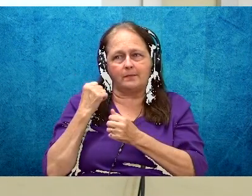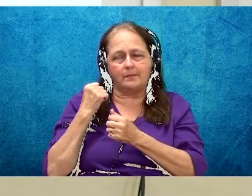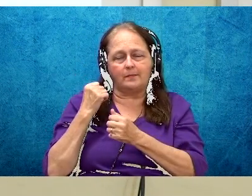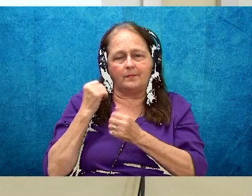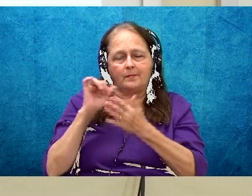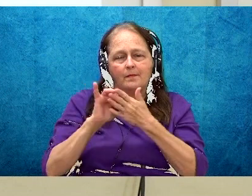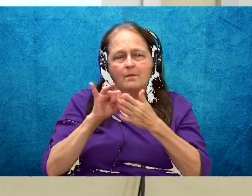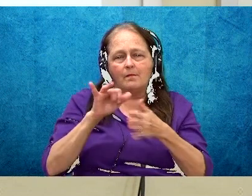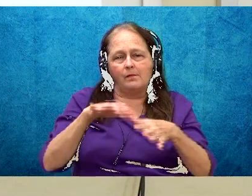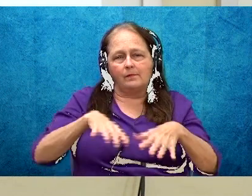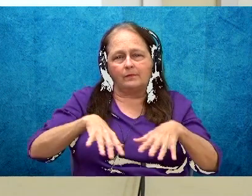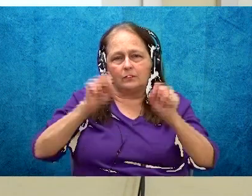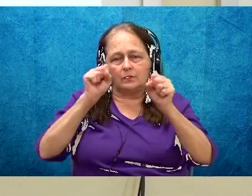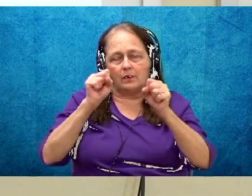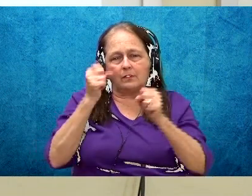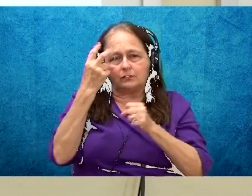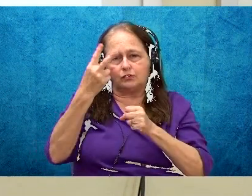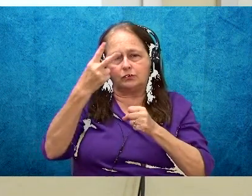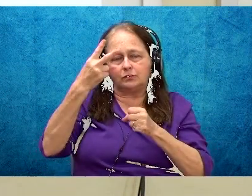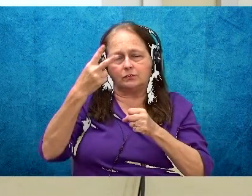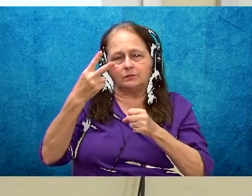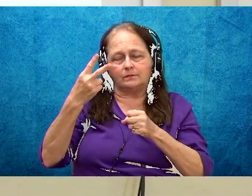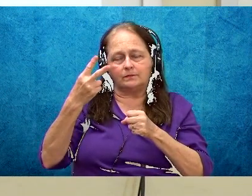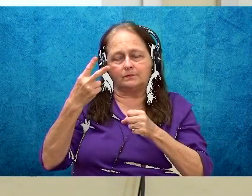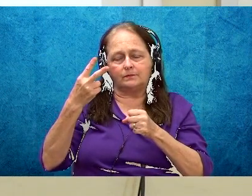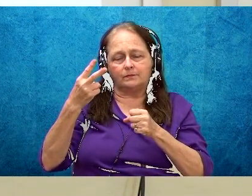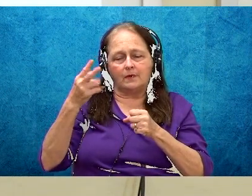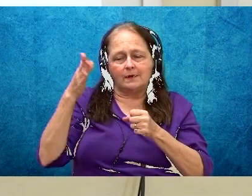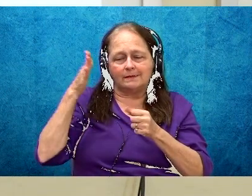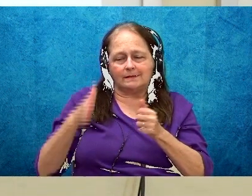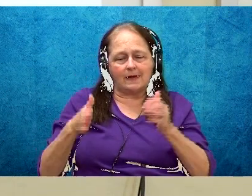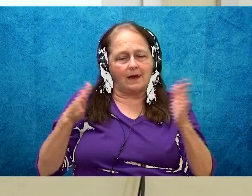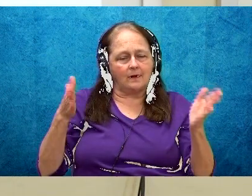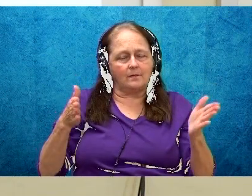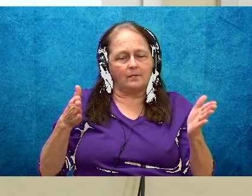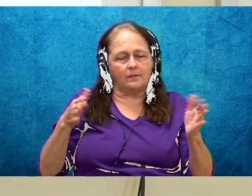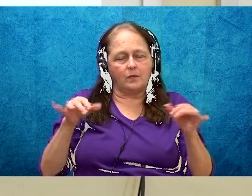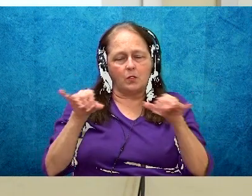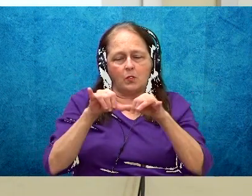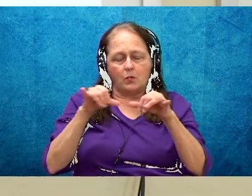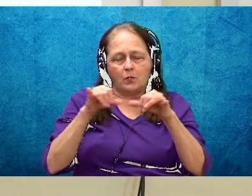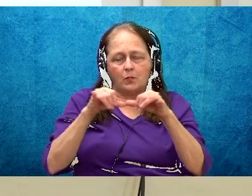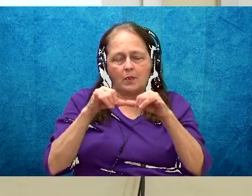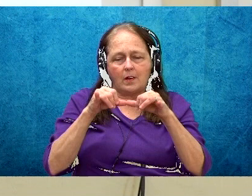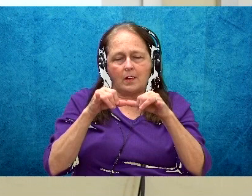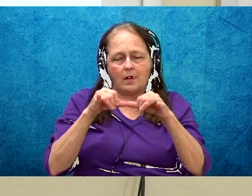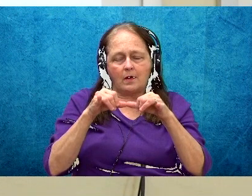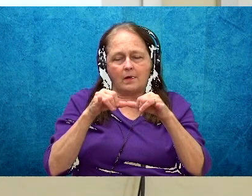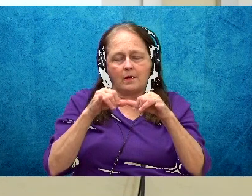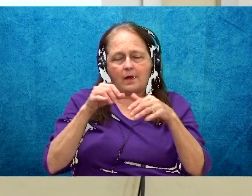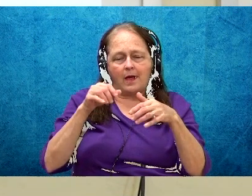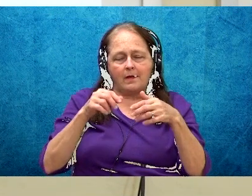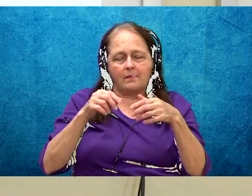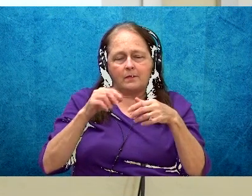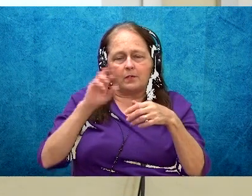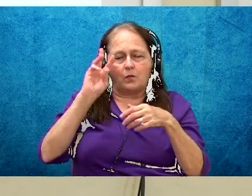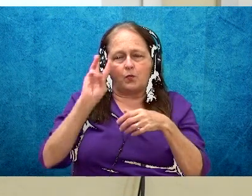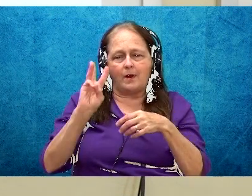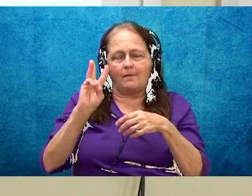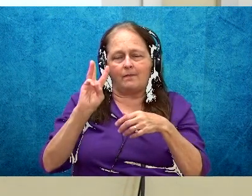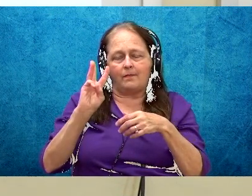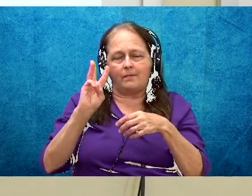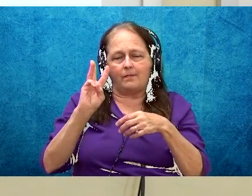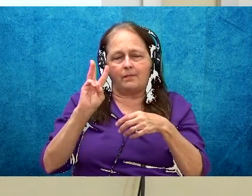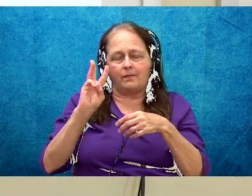if I take the 2 side pieces, I can take the width times the height, because here's a side